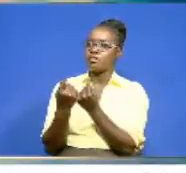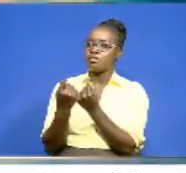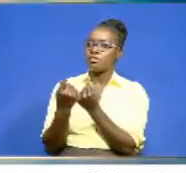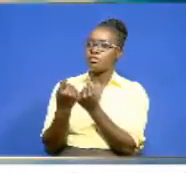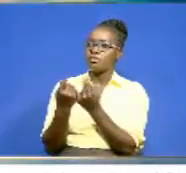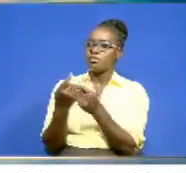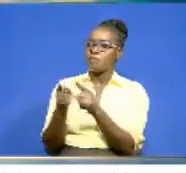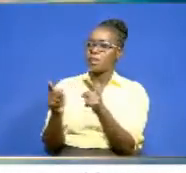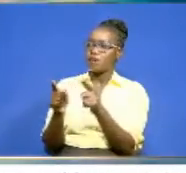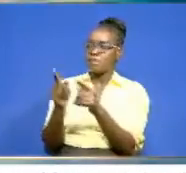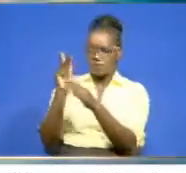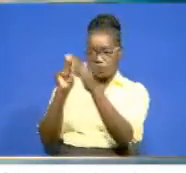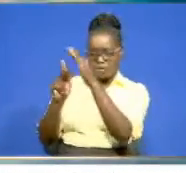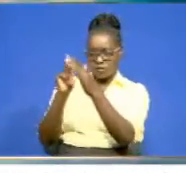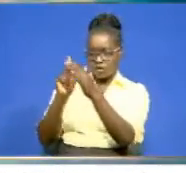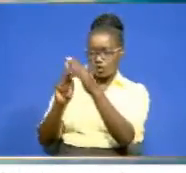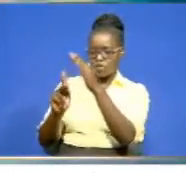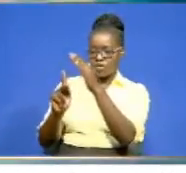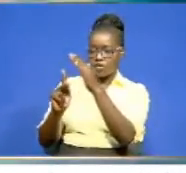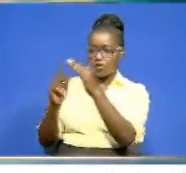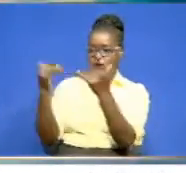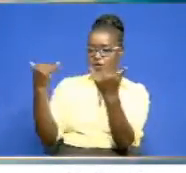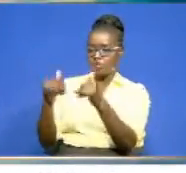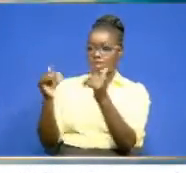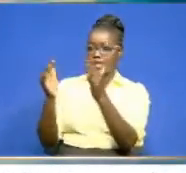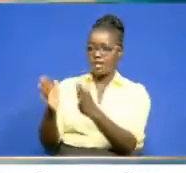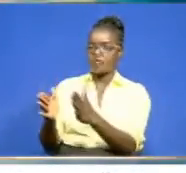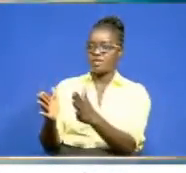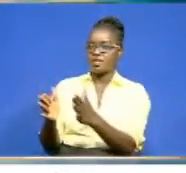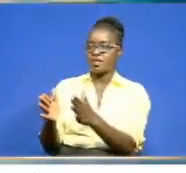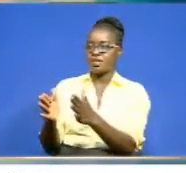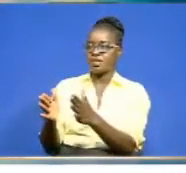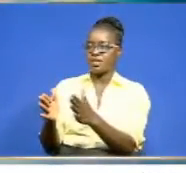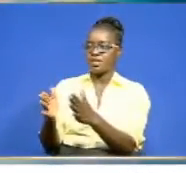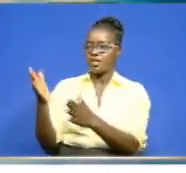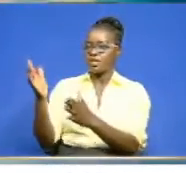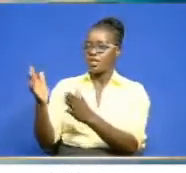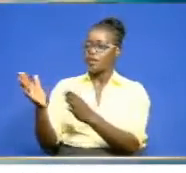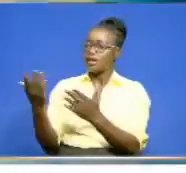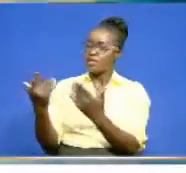But being professional players, what we need to do is, we have the window